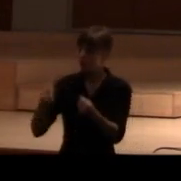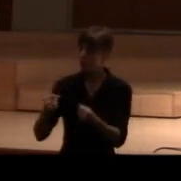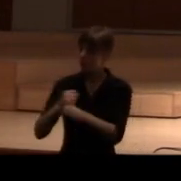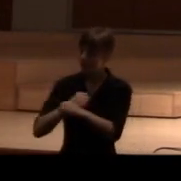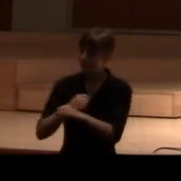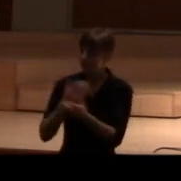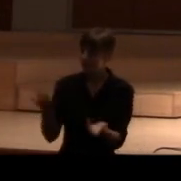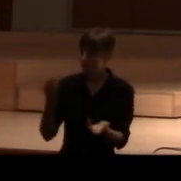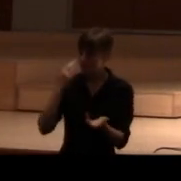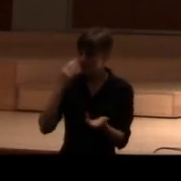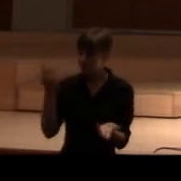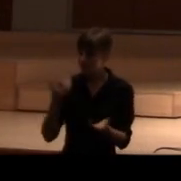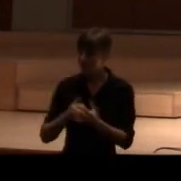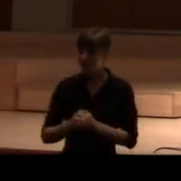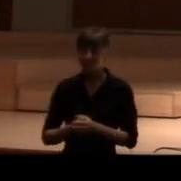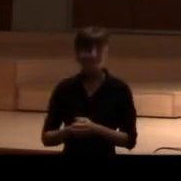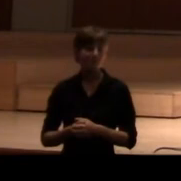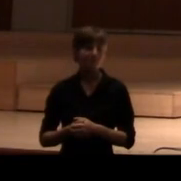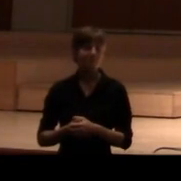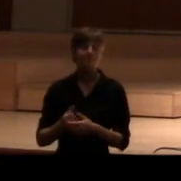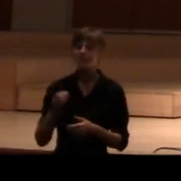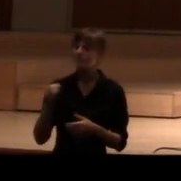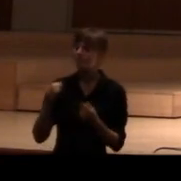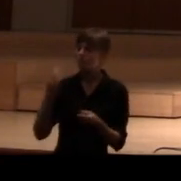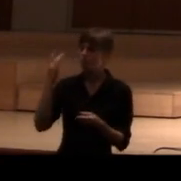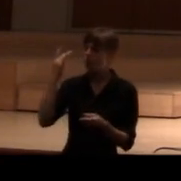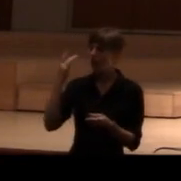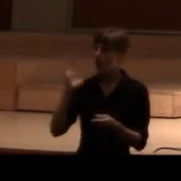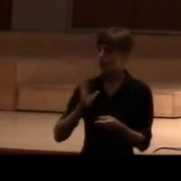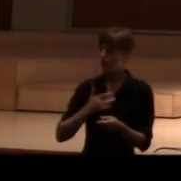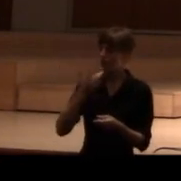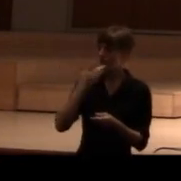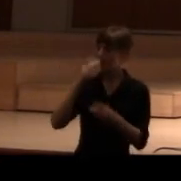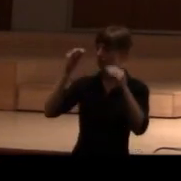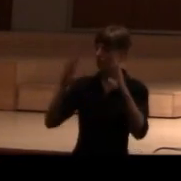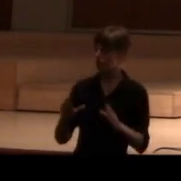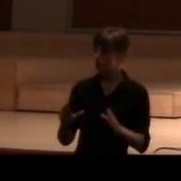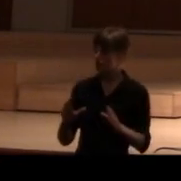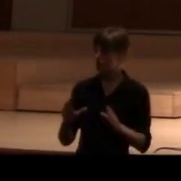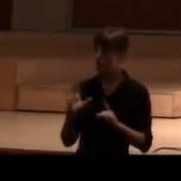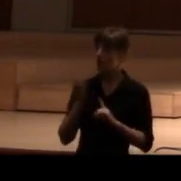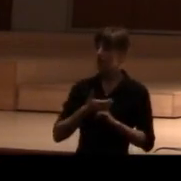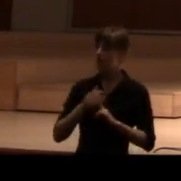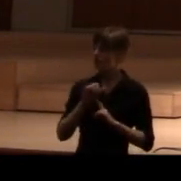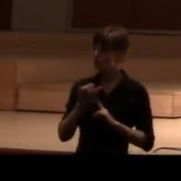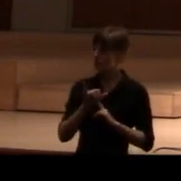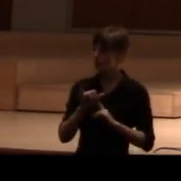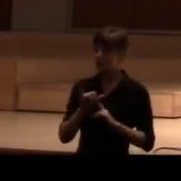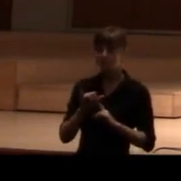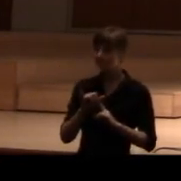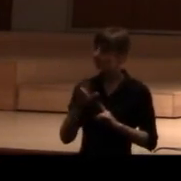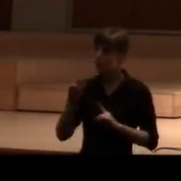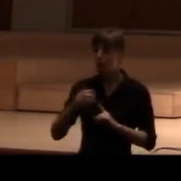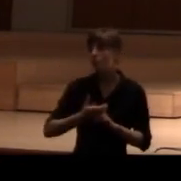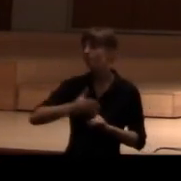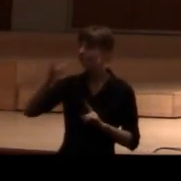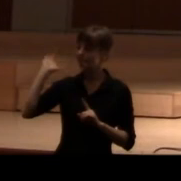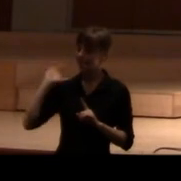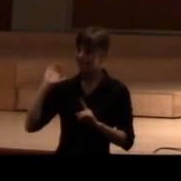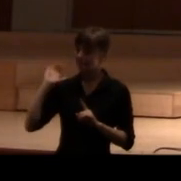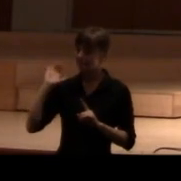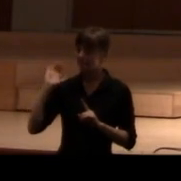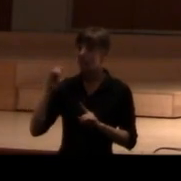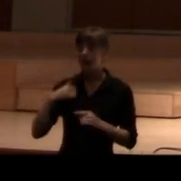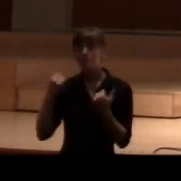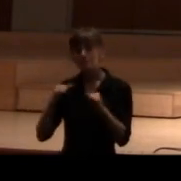in the worst days of the Blitz. So why should our favorite teachers be any different? Now I'm still working on exploring how I can be a